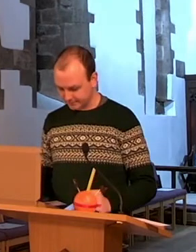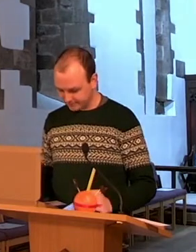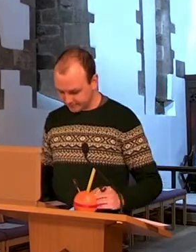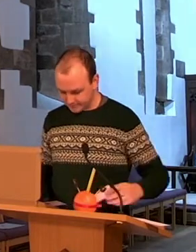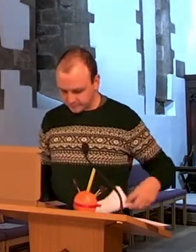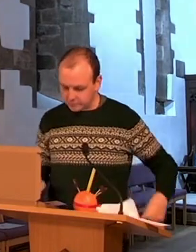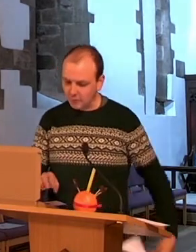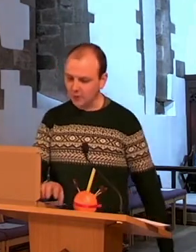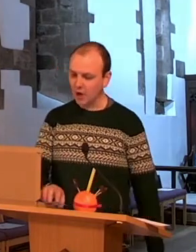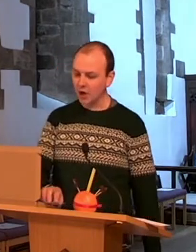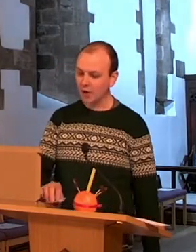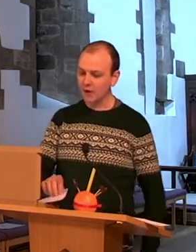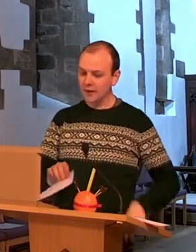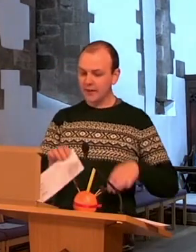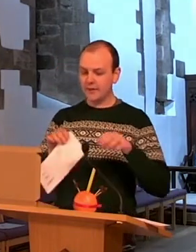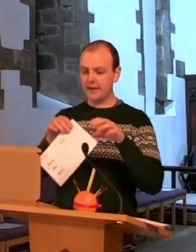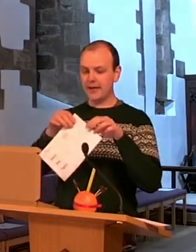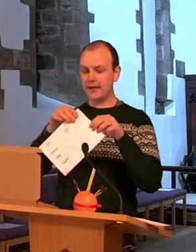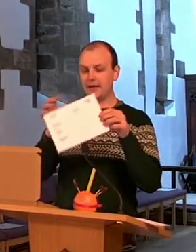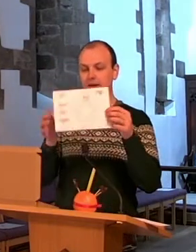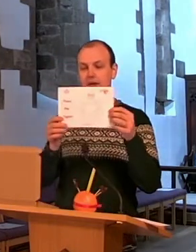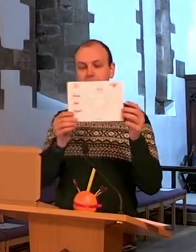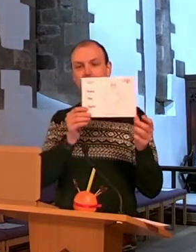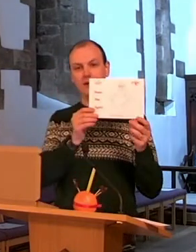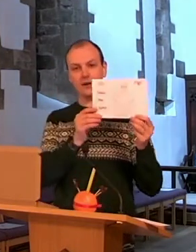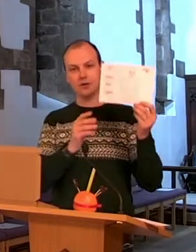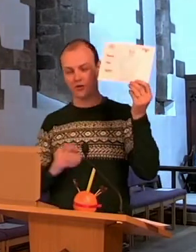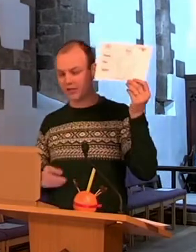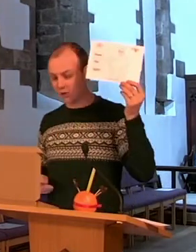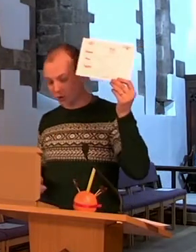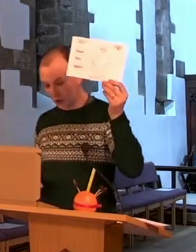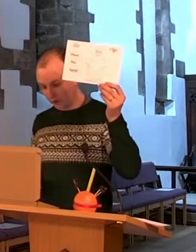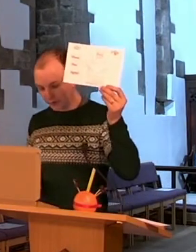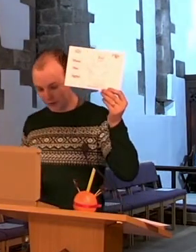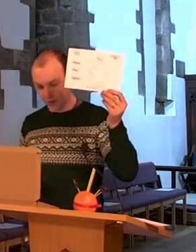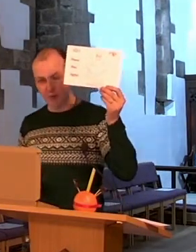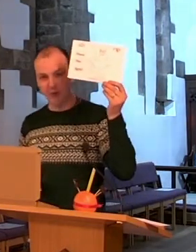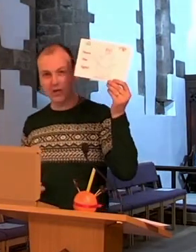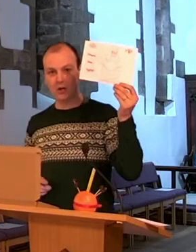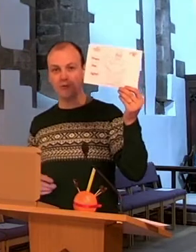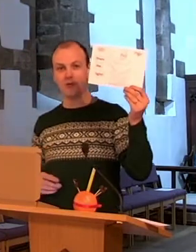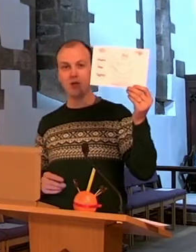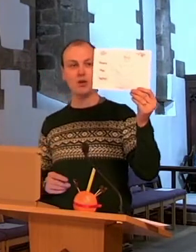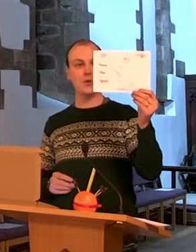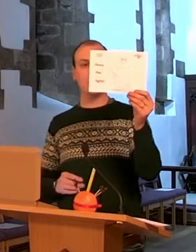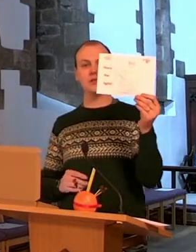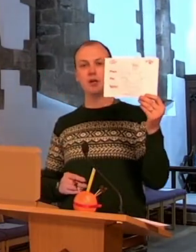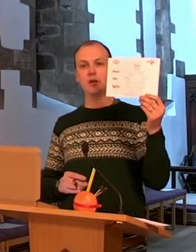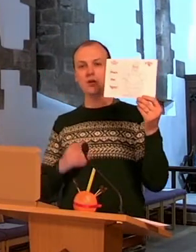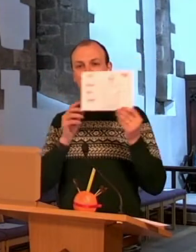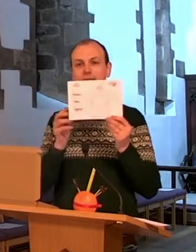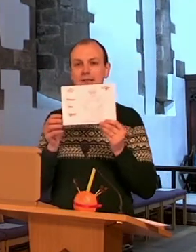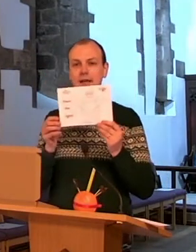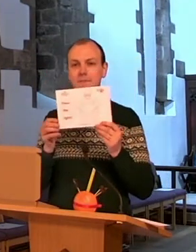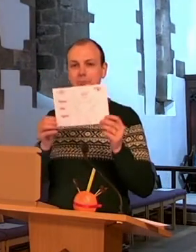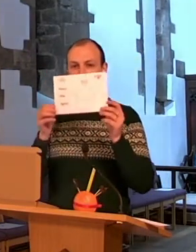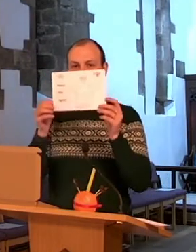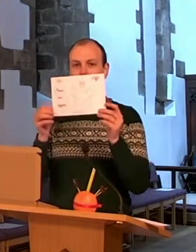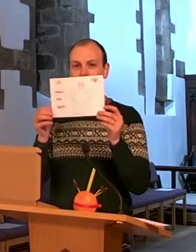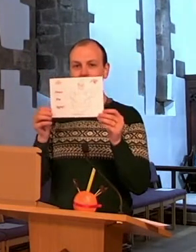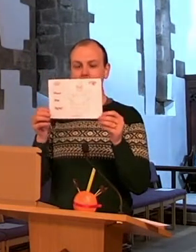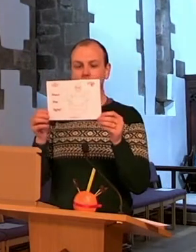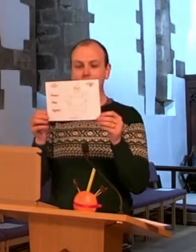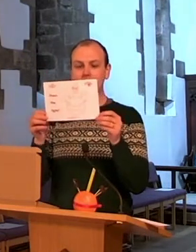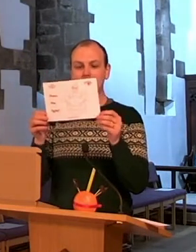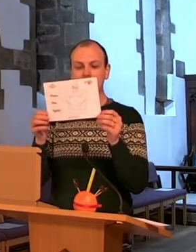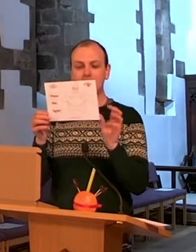well are the Christingle colouring card. We would love you to colour that in, pop